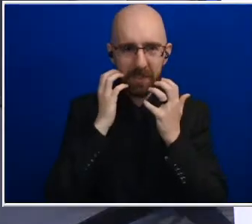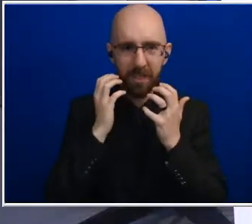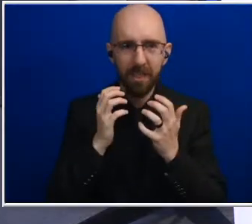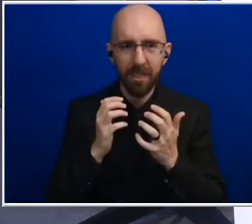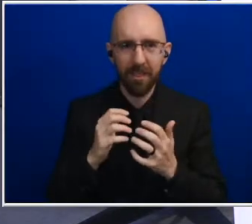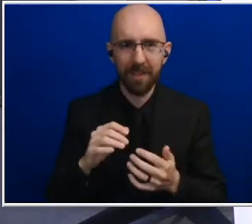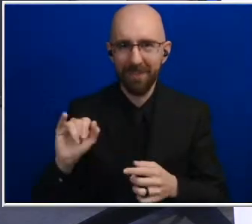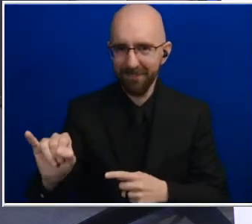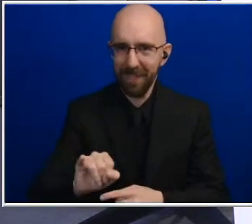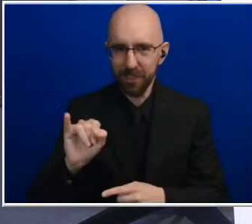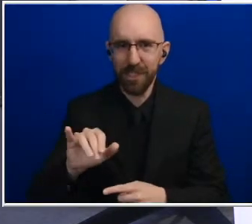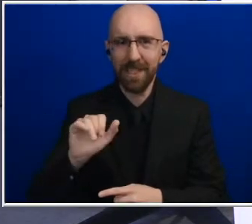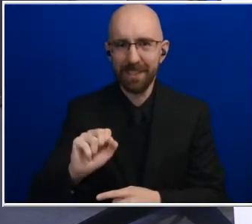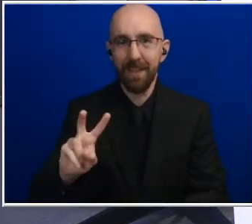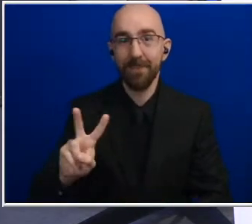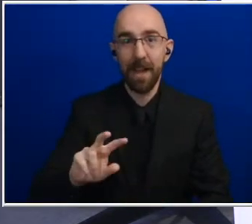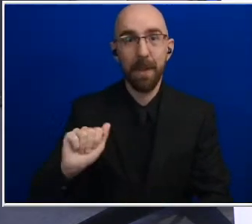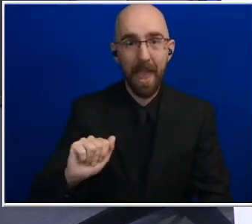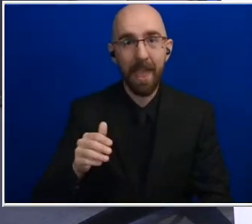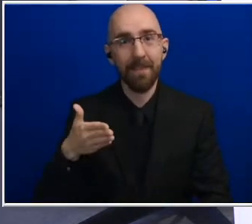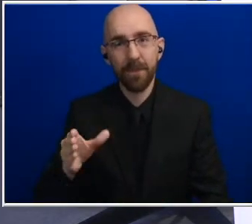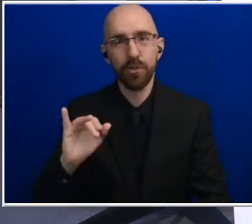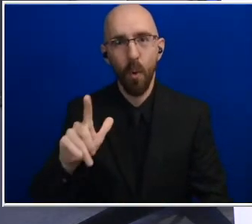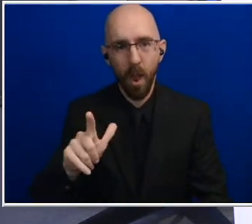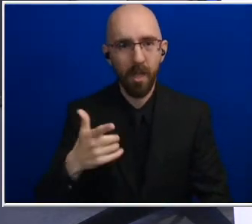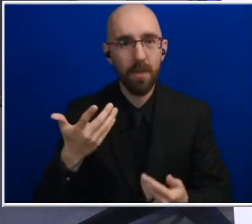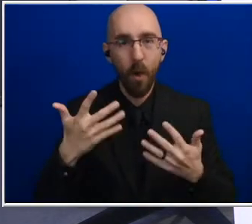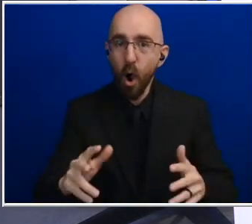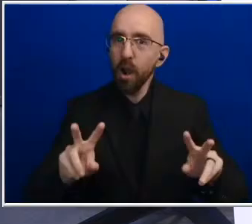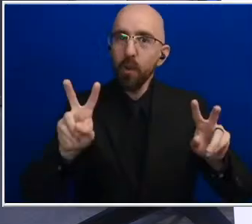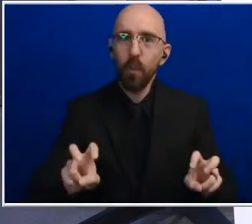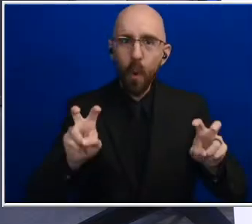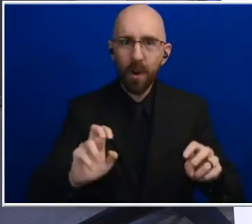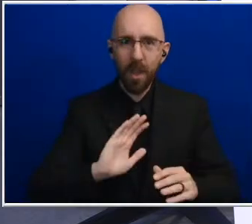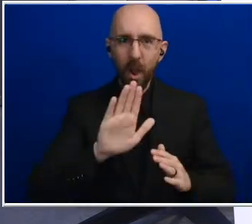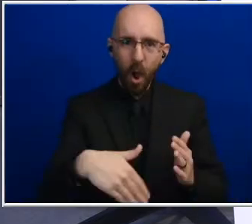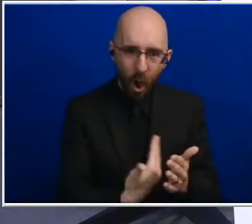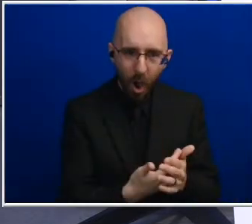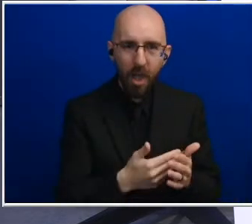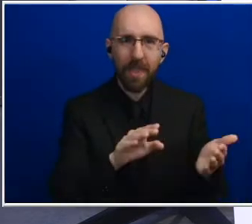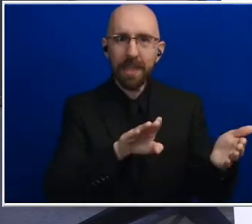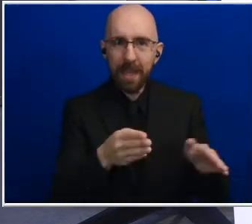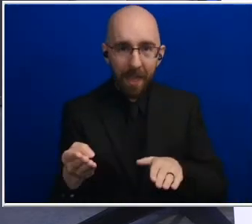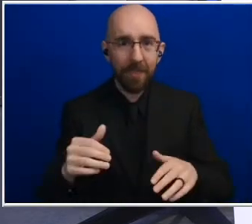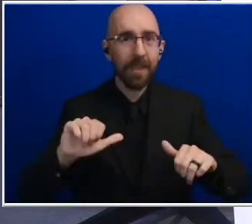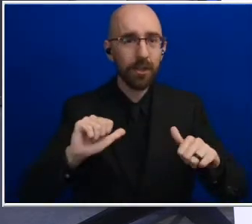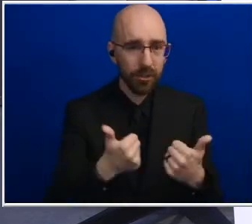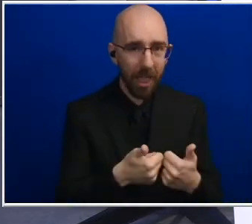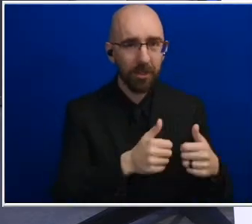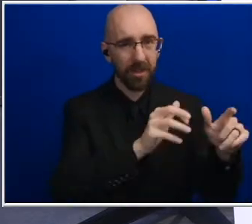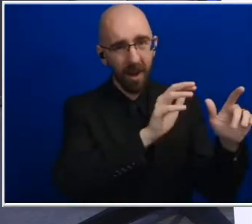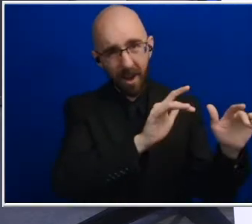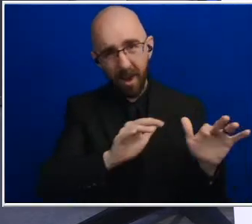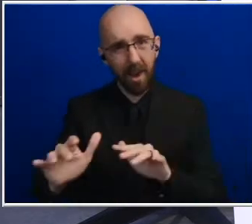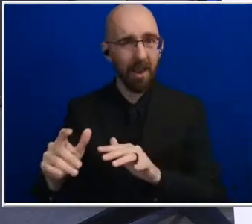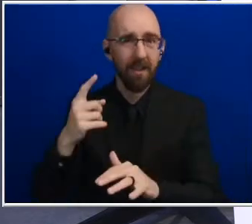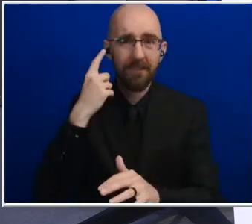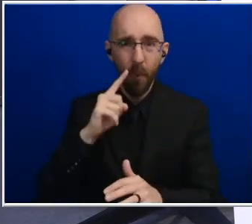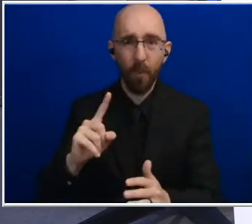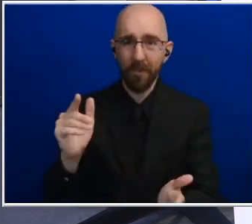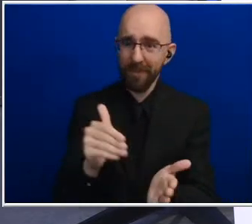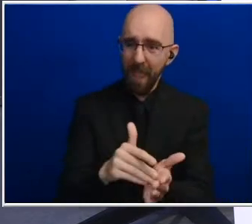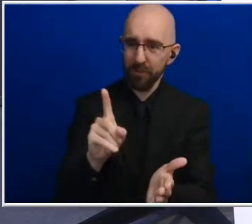is vitamin A and fish oil, especially when you've already quoted all the deaths and all the challenges that happen for thousands of years with